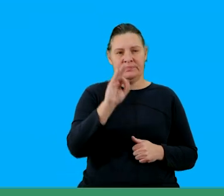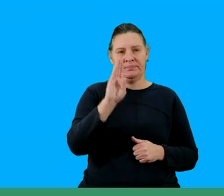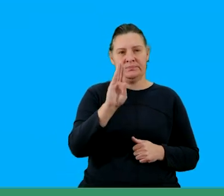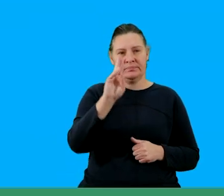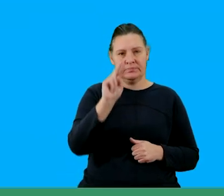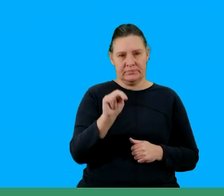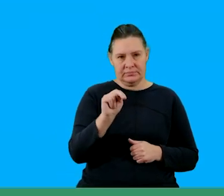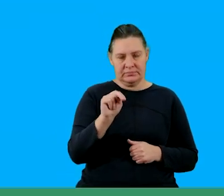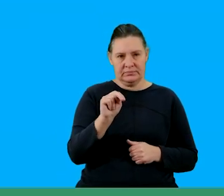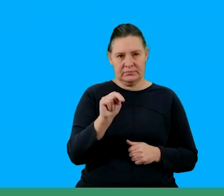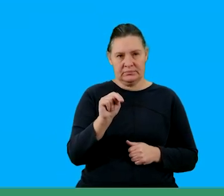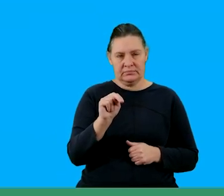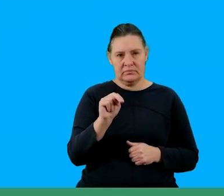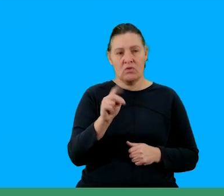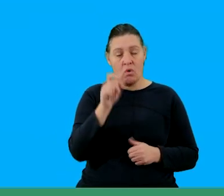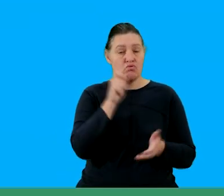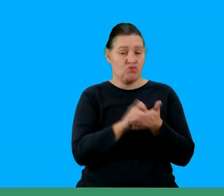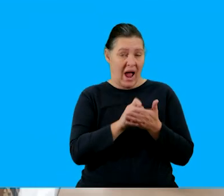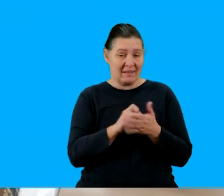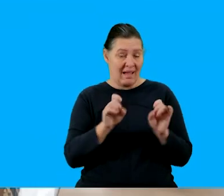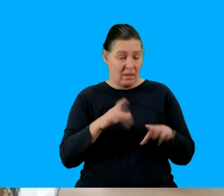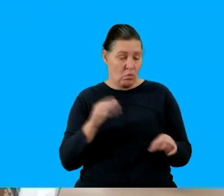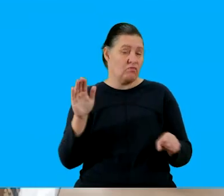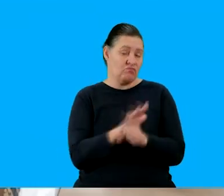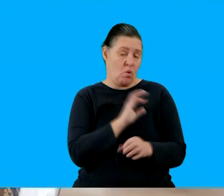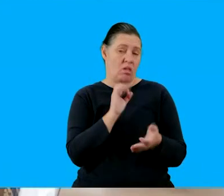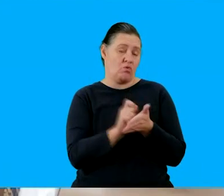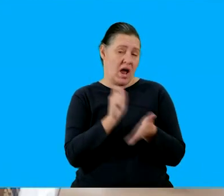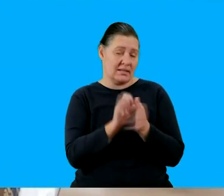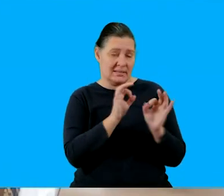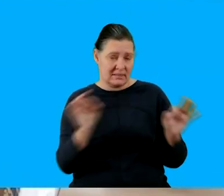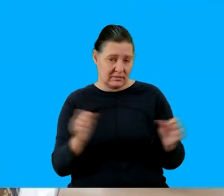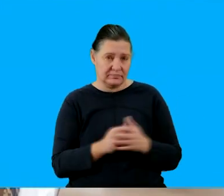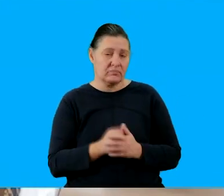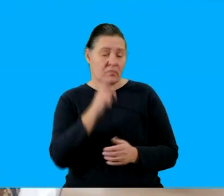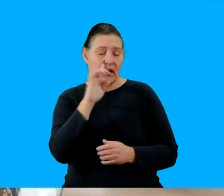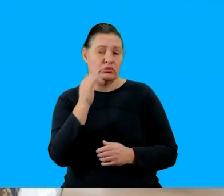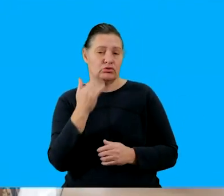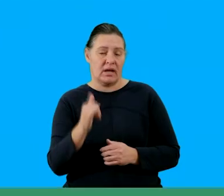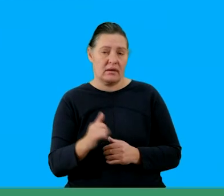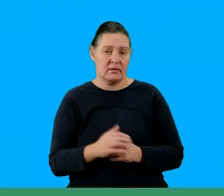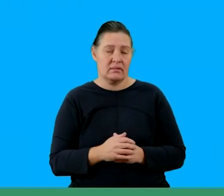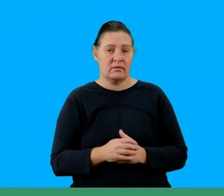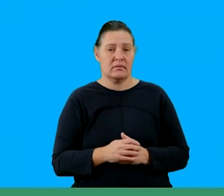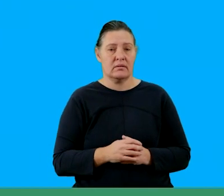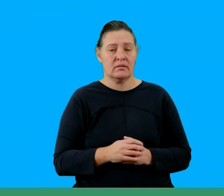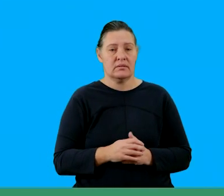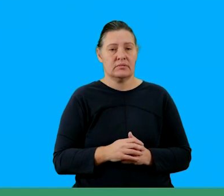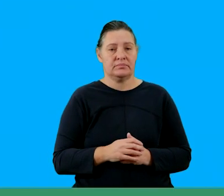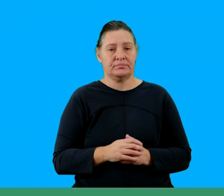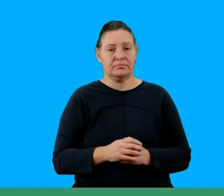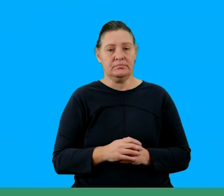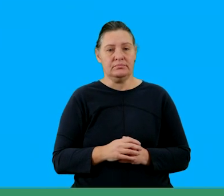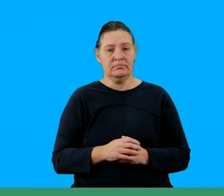B, M. Remember, for exam purpose, you would write it fully. So Fancy Bag Manufacturer checks